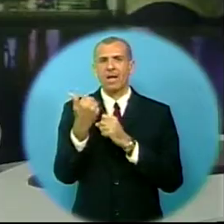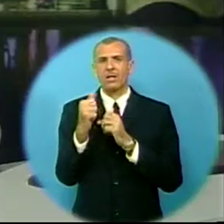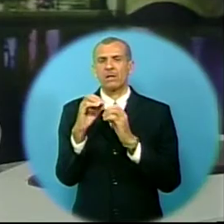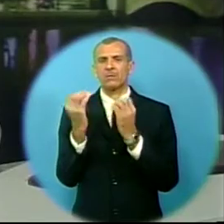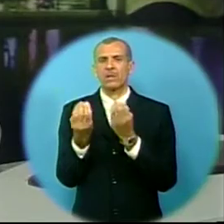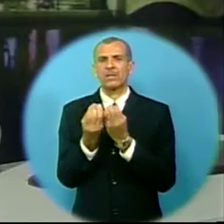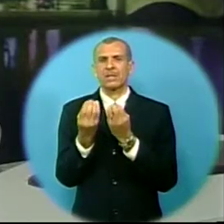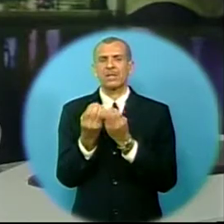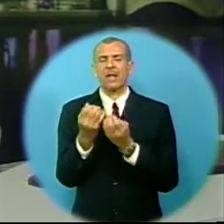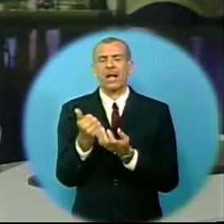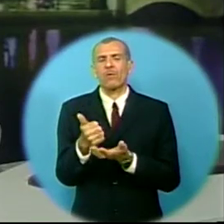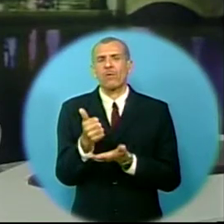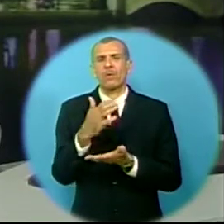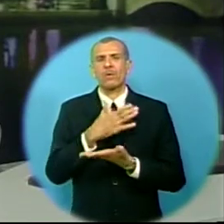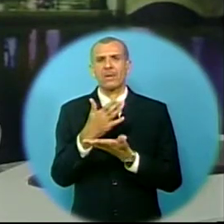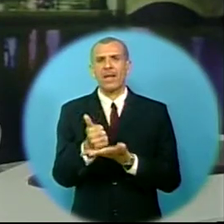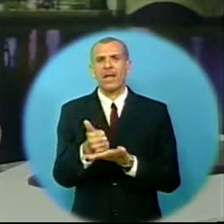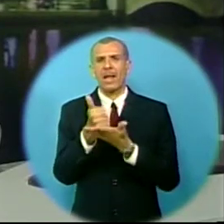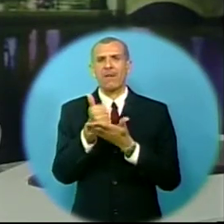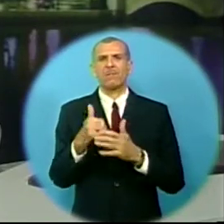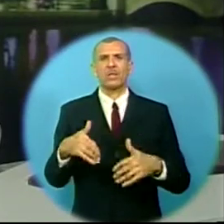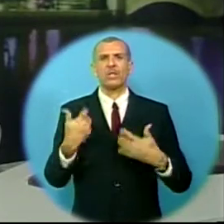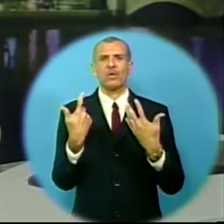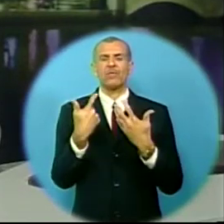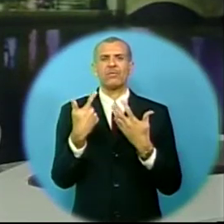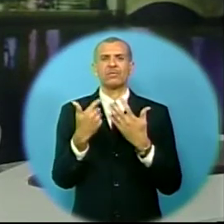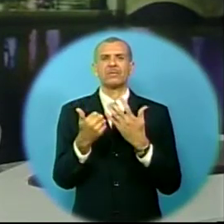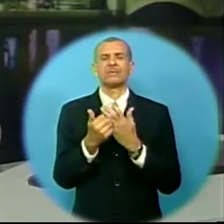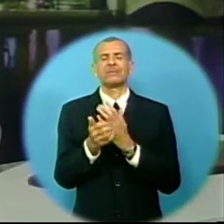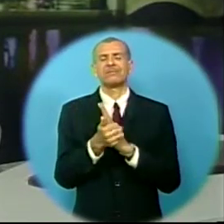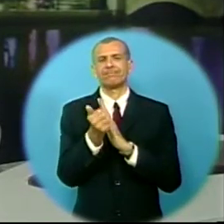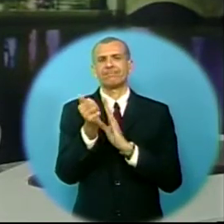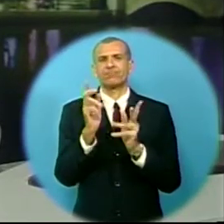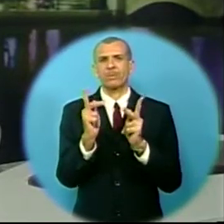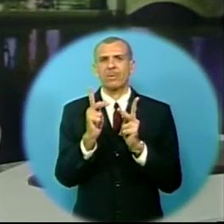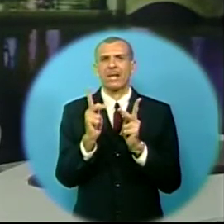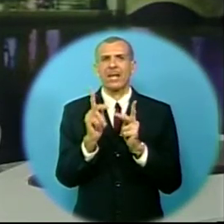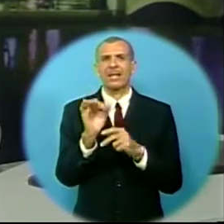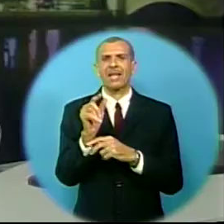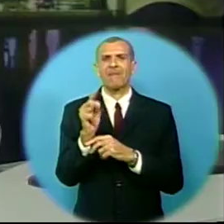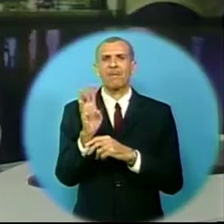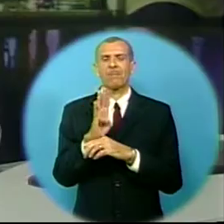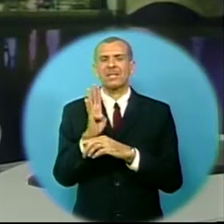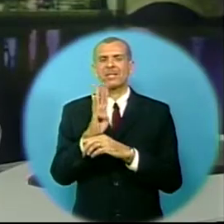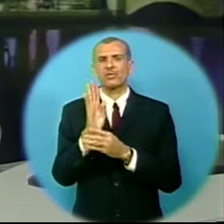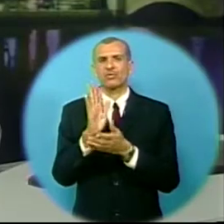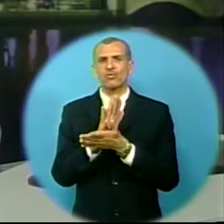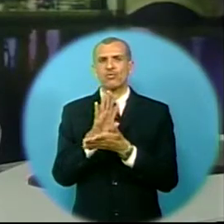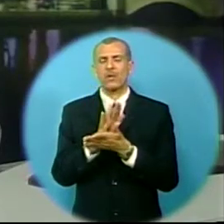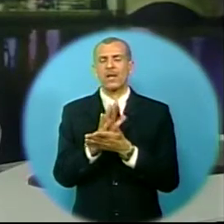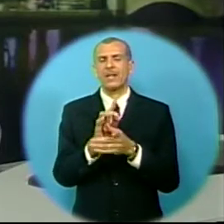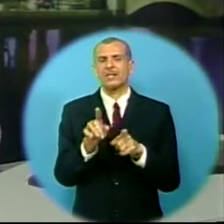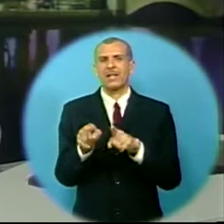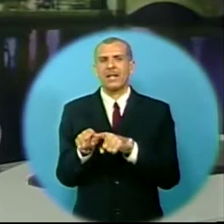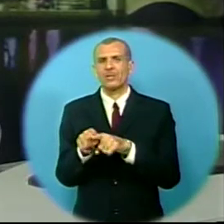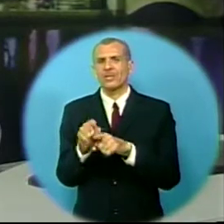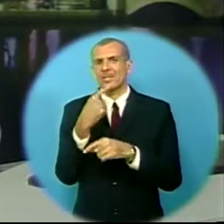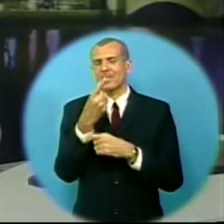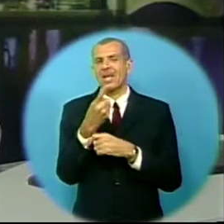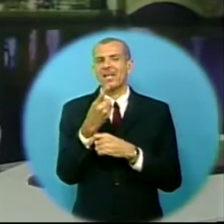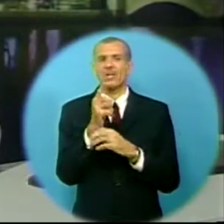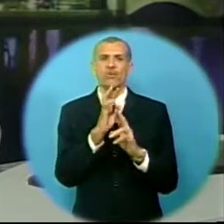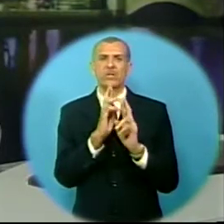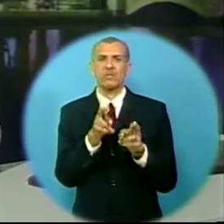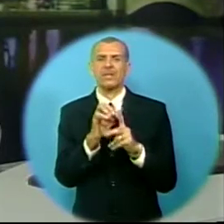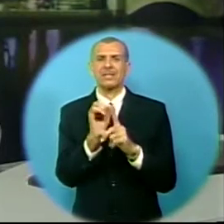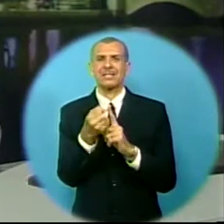also help entrepreneurs, like the Youth Entrepreneurship Scheme and the Cave Hill School of Business. She adds that in response to the